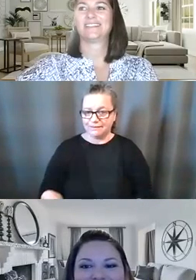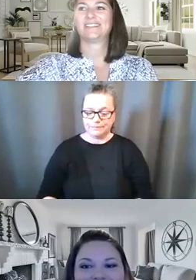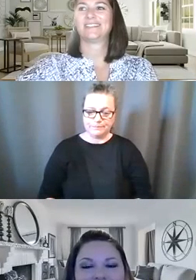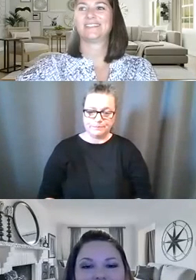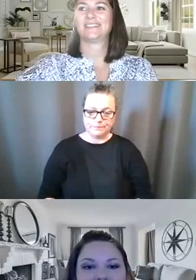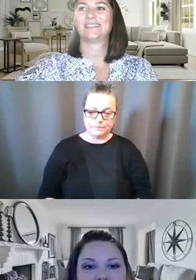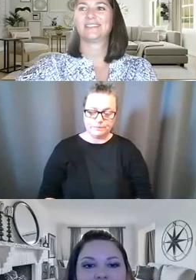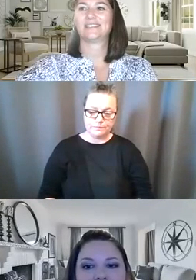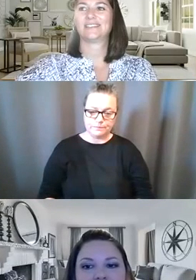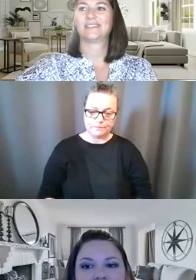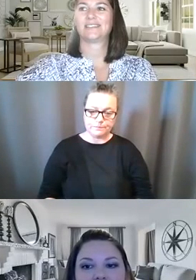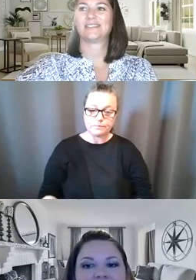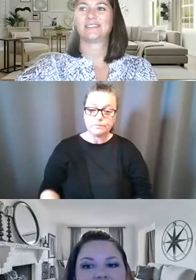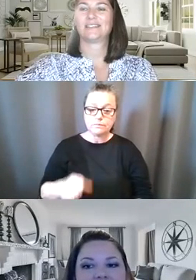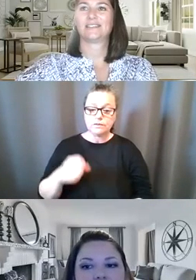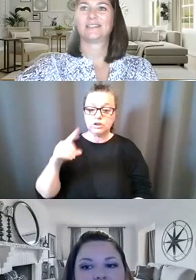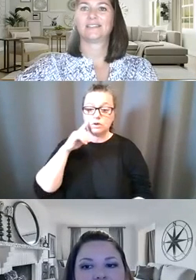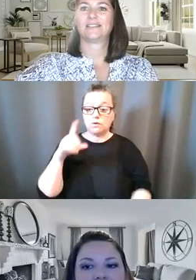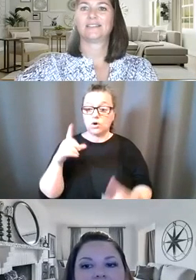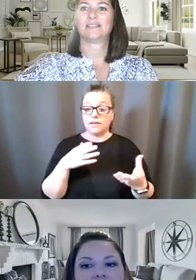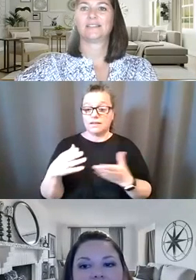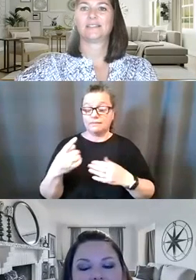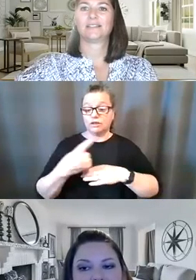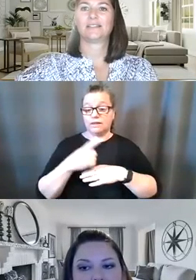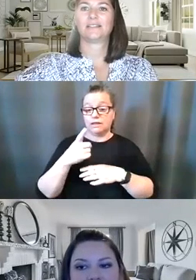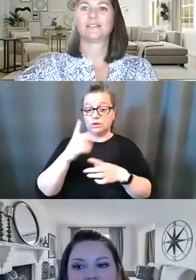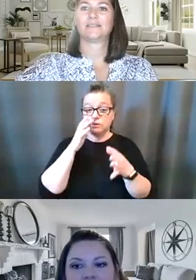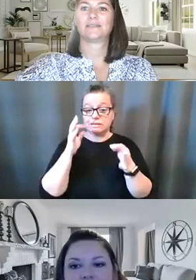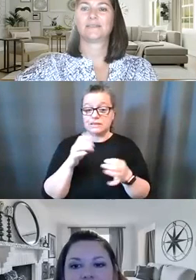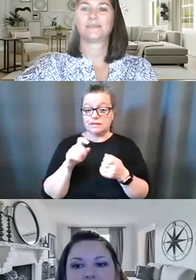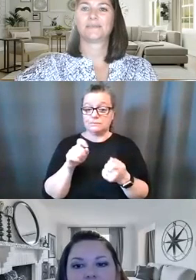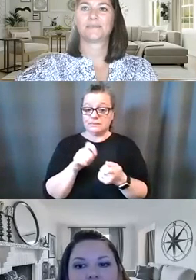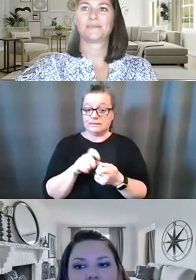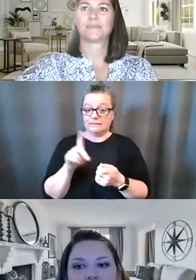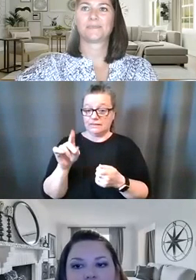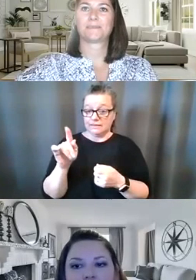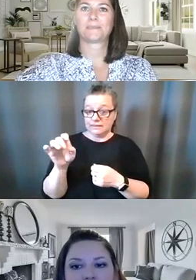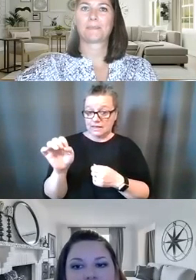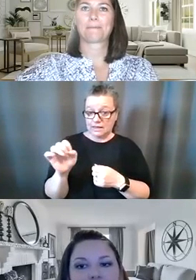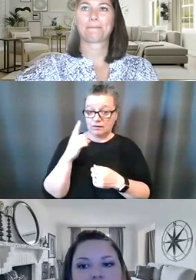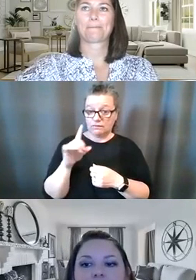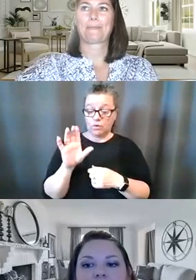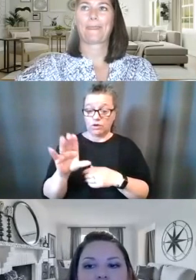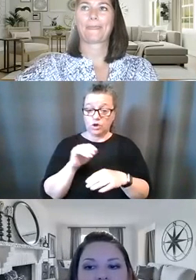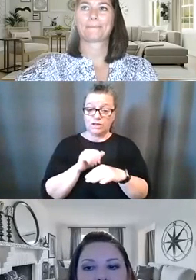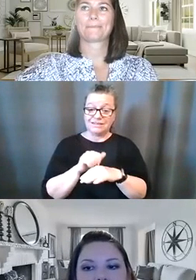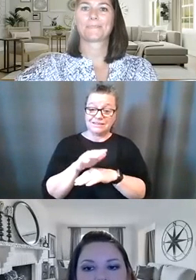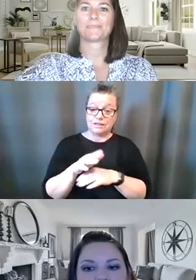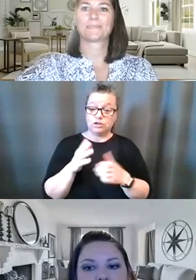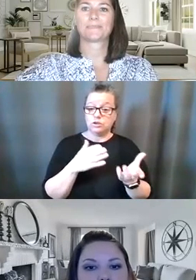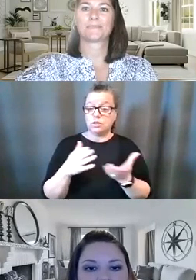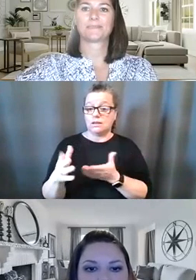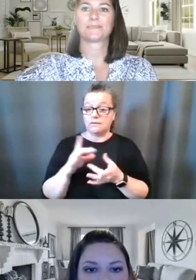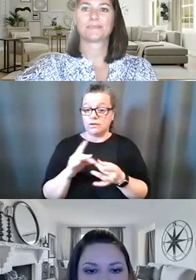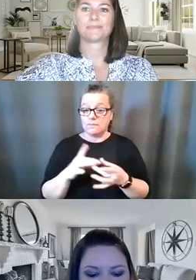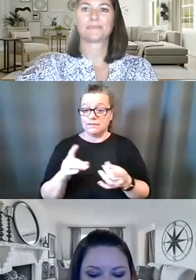So for the delivery date, you'll decide the specific date for your sender to deliver the message depending